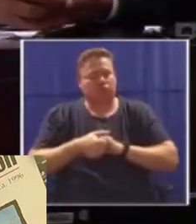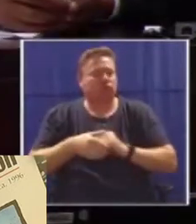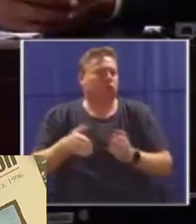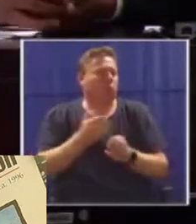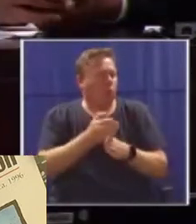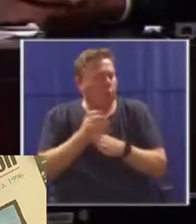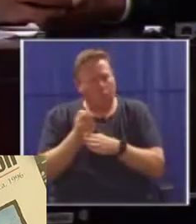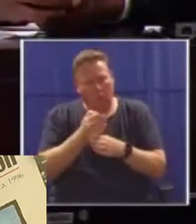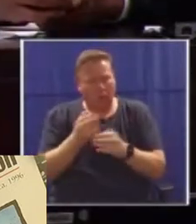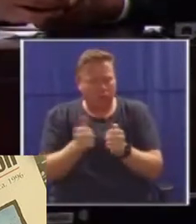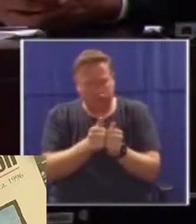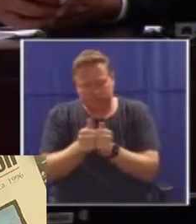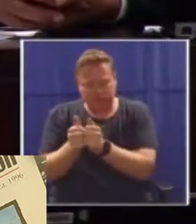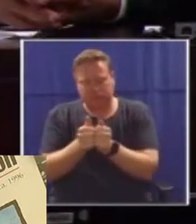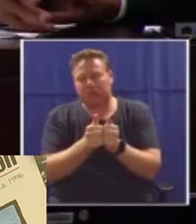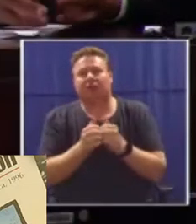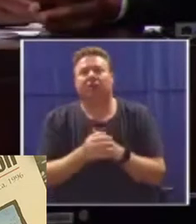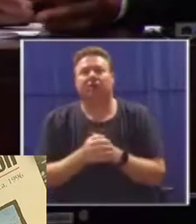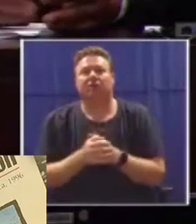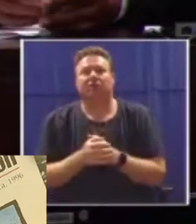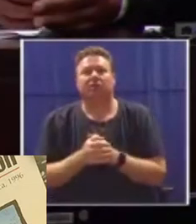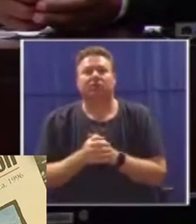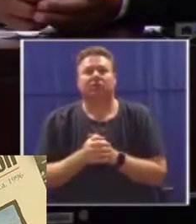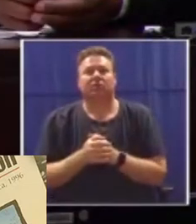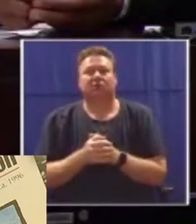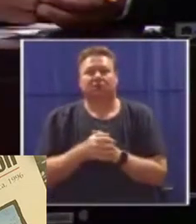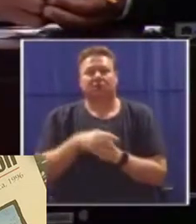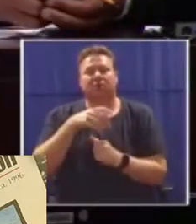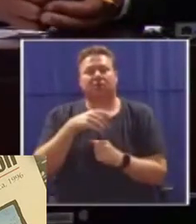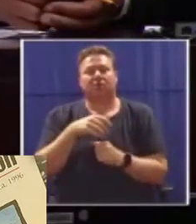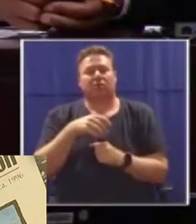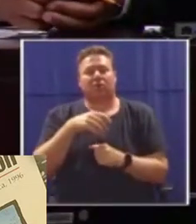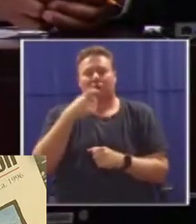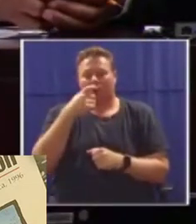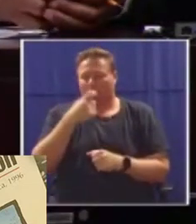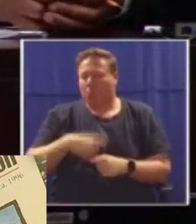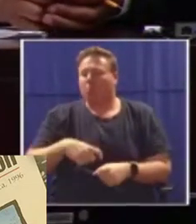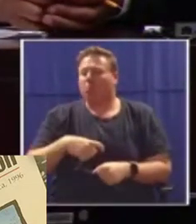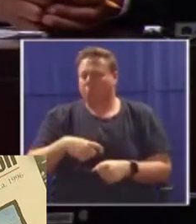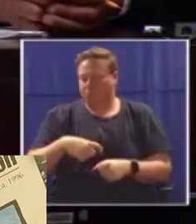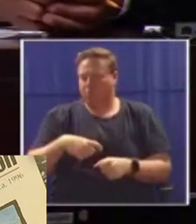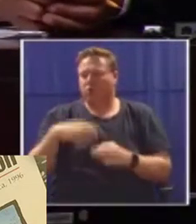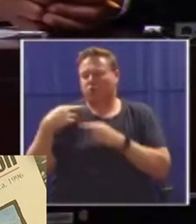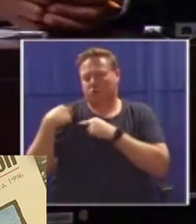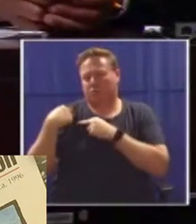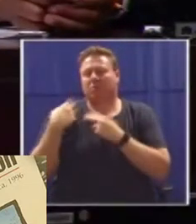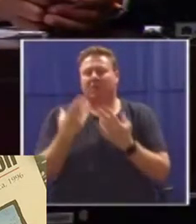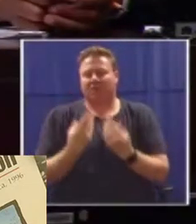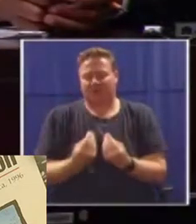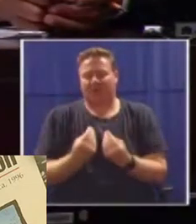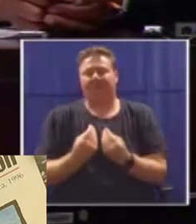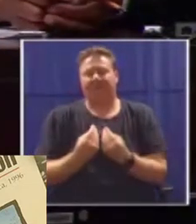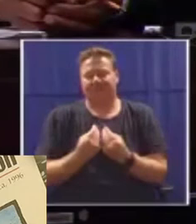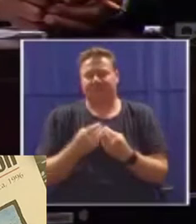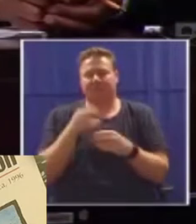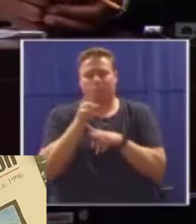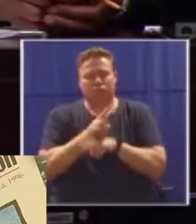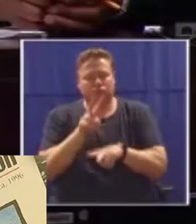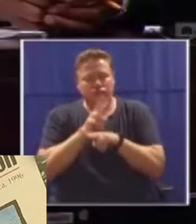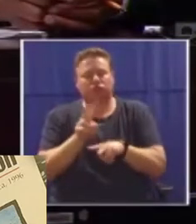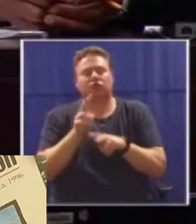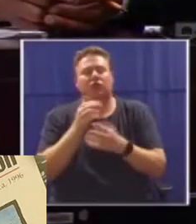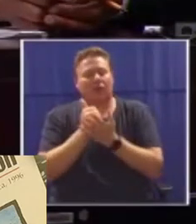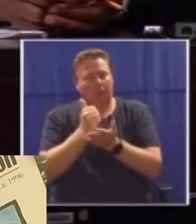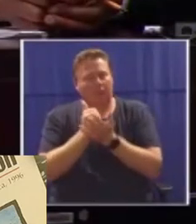And as the person with delegated responsibility for this administration planning, monitoring, and